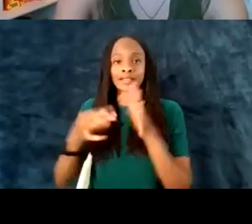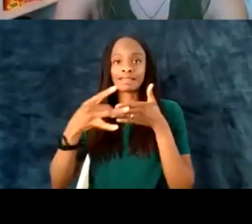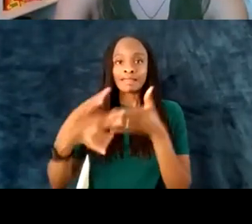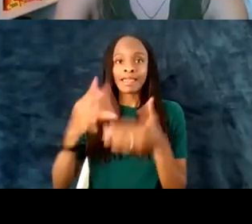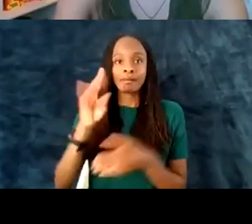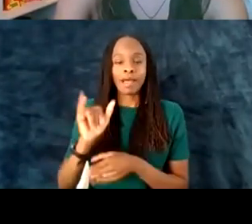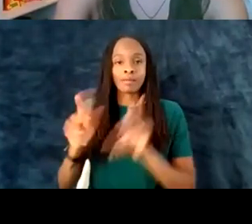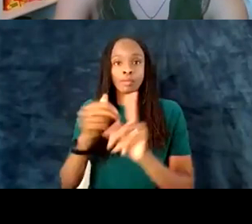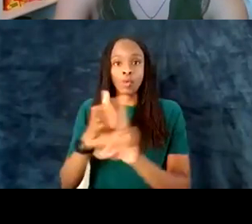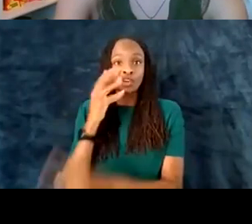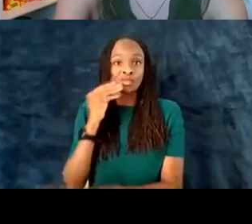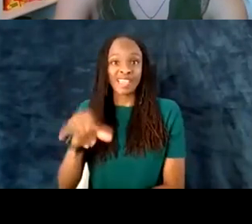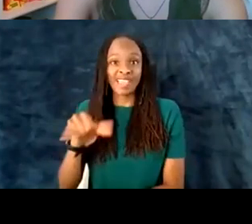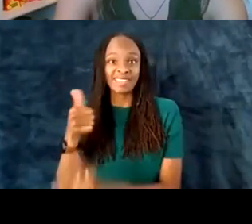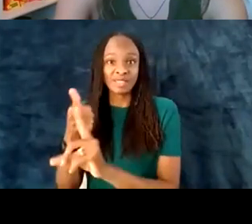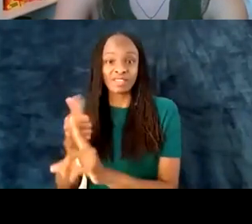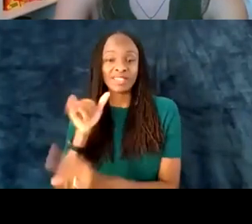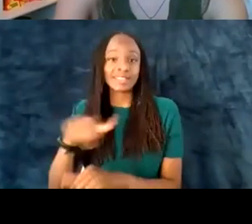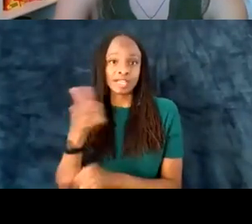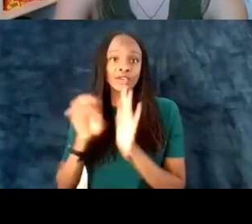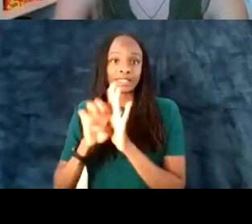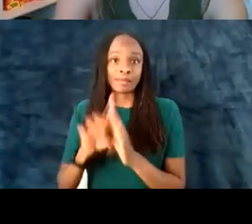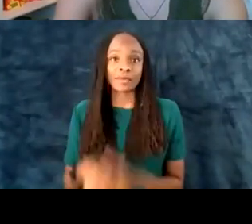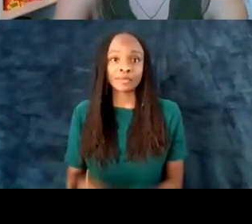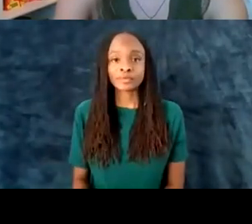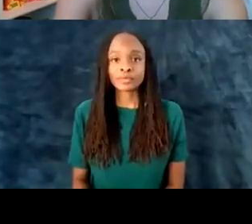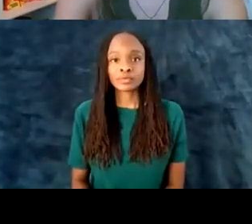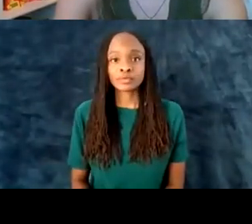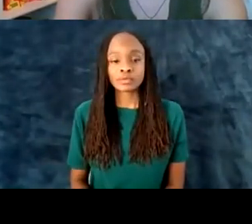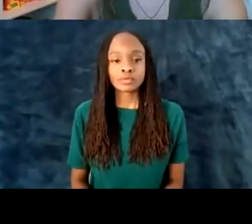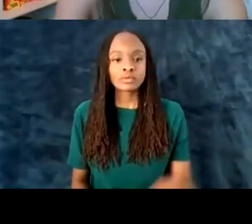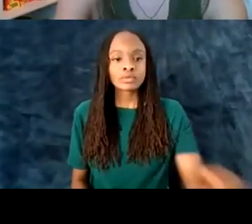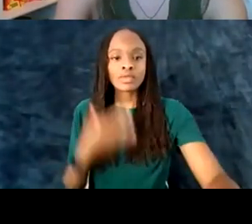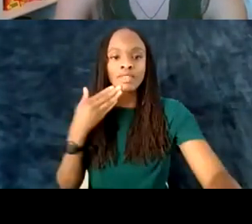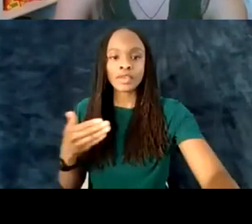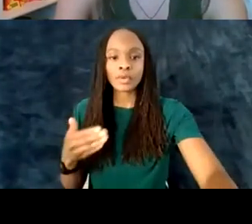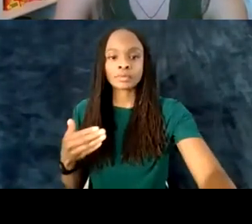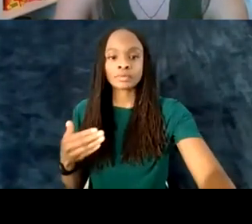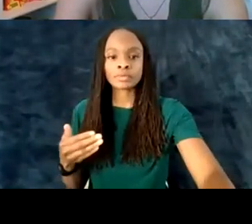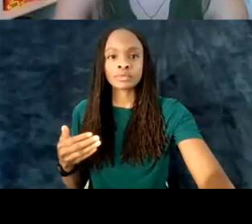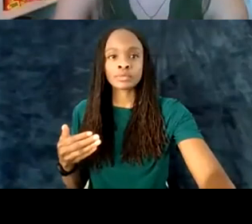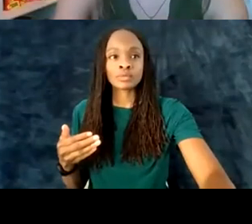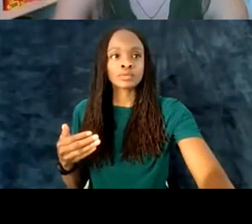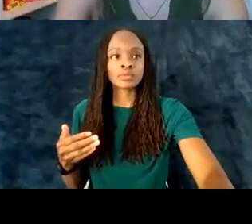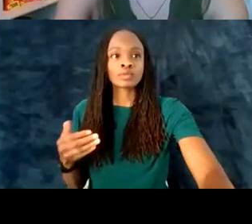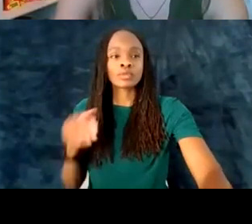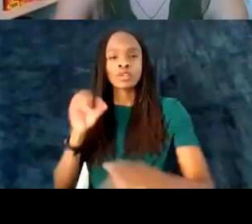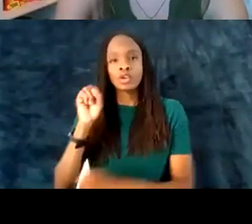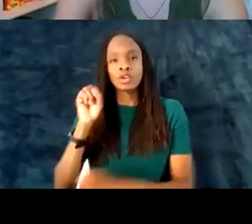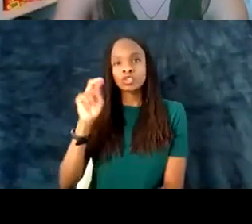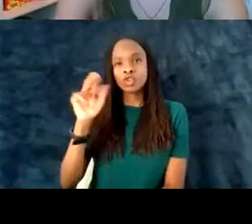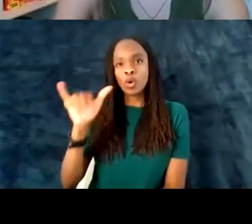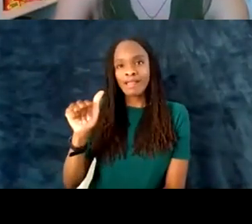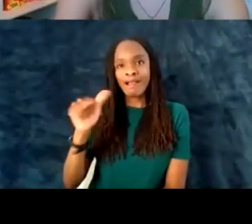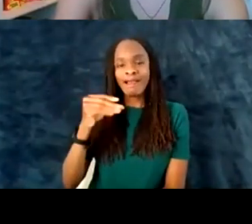that themselves. So that's just another example. Mm. Thank you. And Sonya and Lisa, you know, both of you actually wear